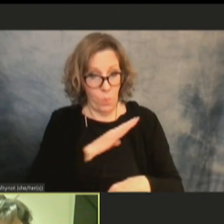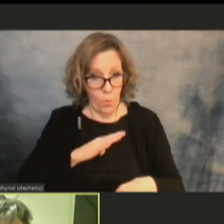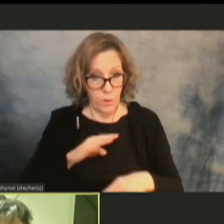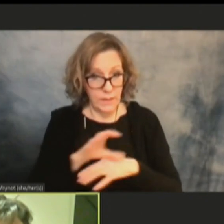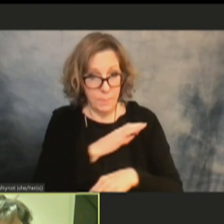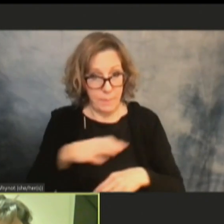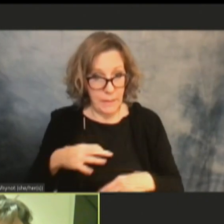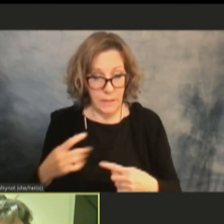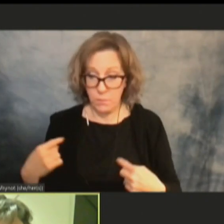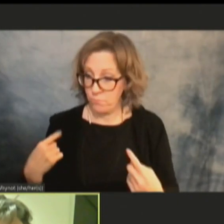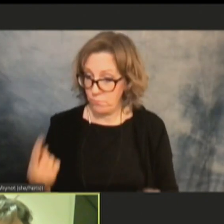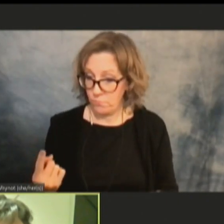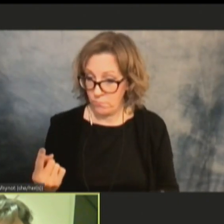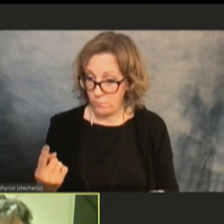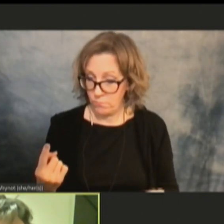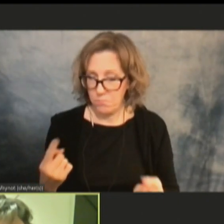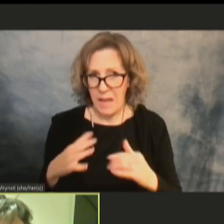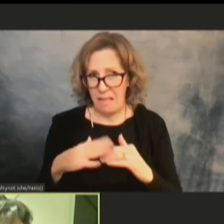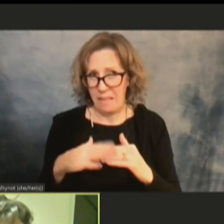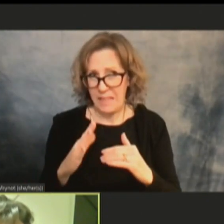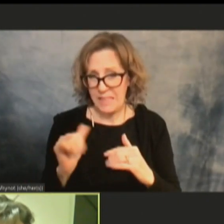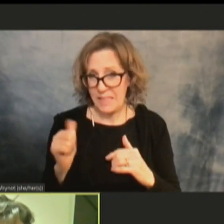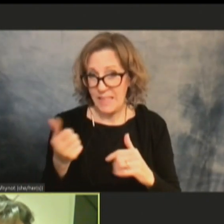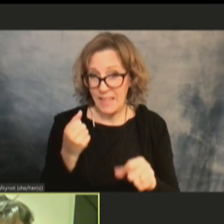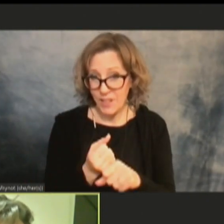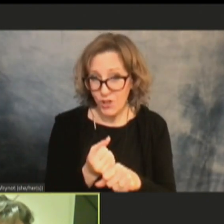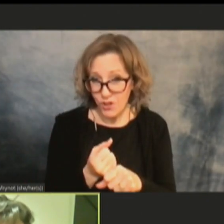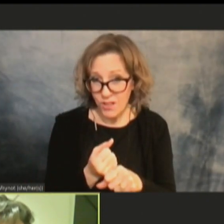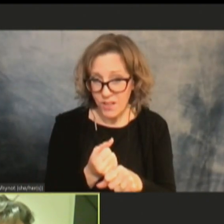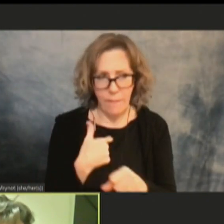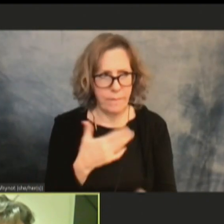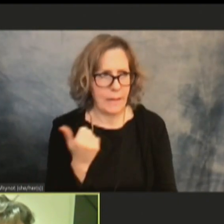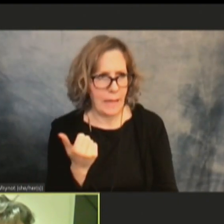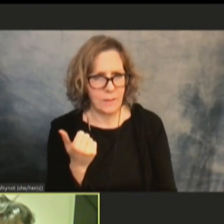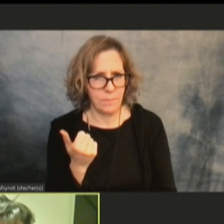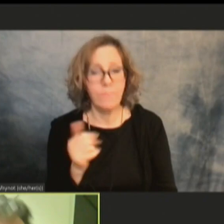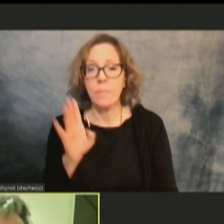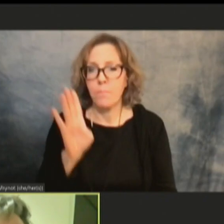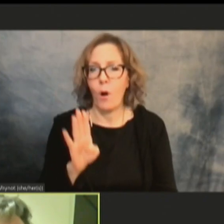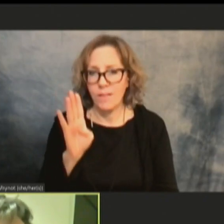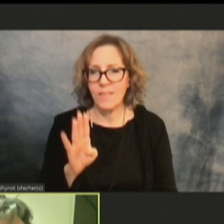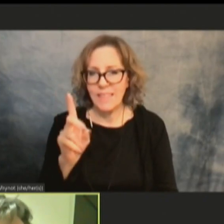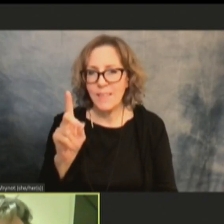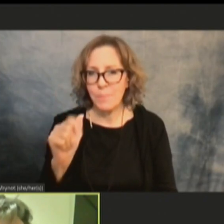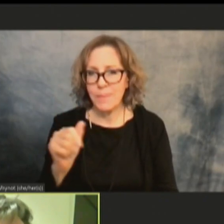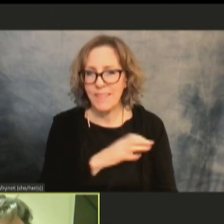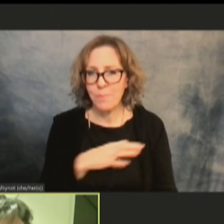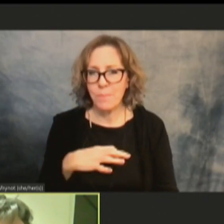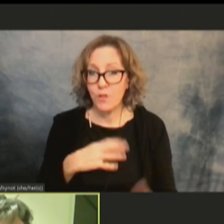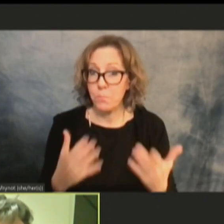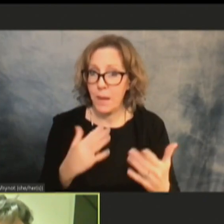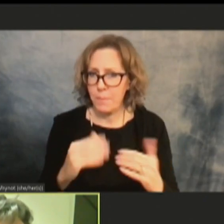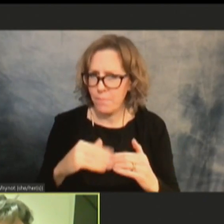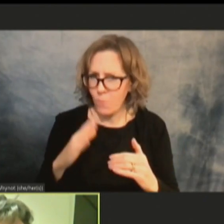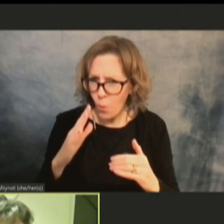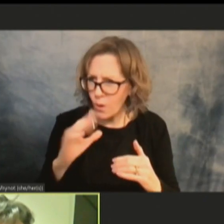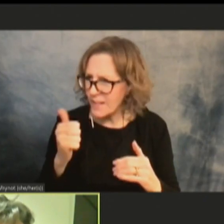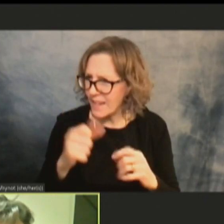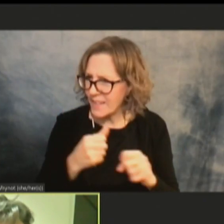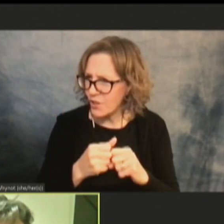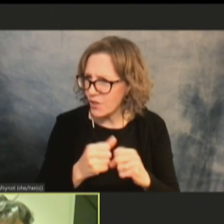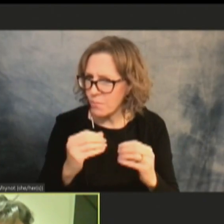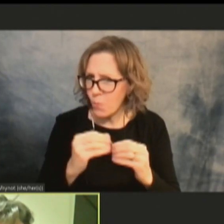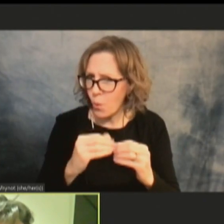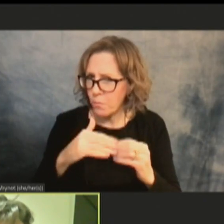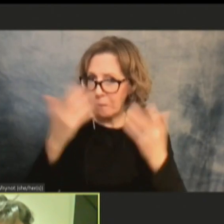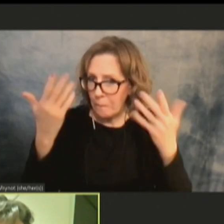for at least 10 years, I forget, the Boston Disability Commission, if not longer, but I've been on the